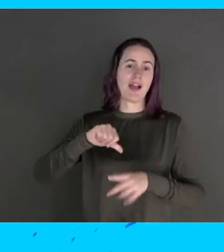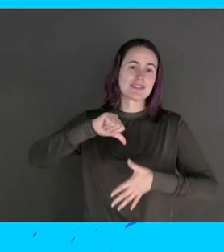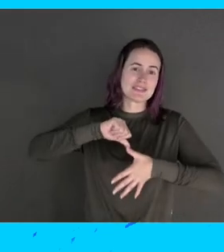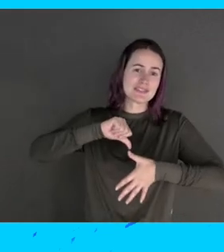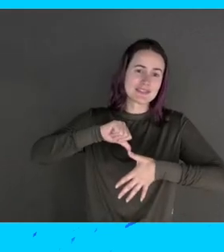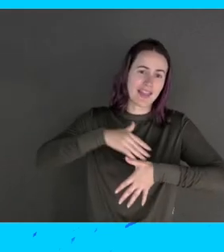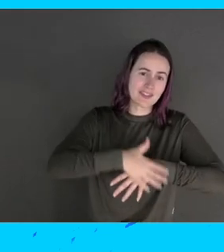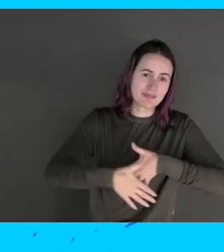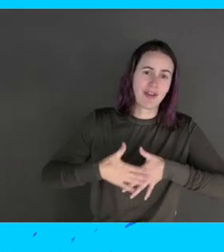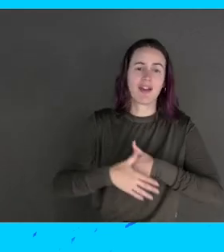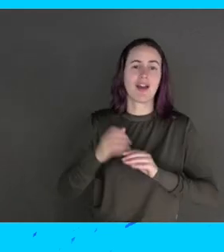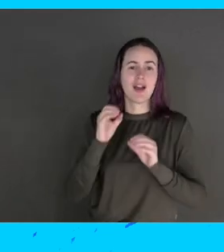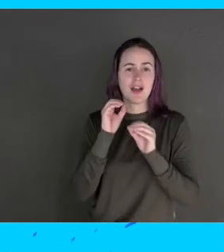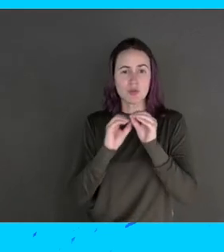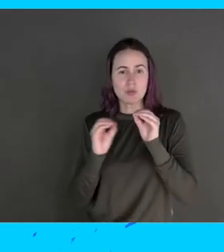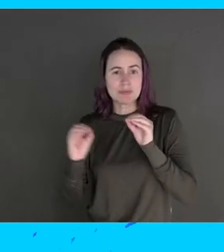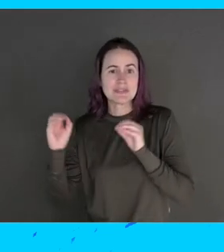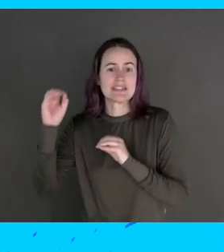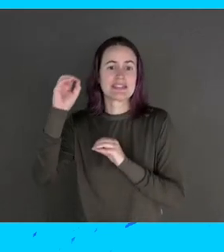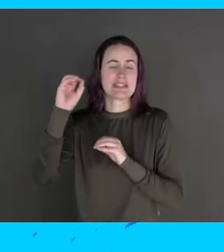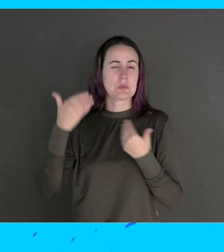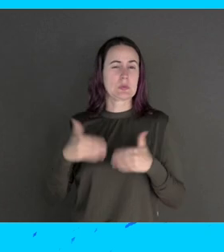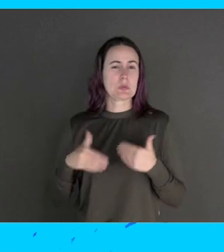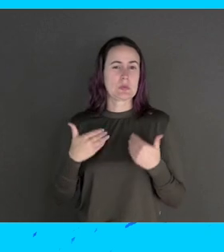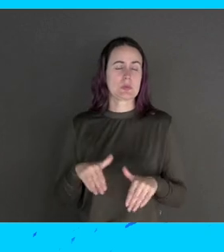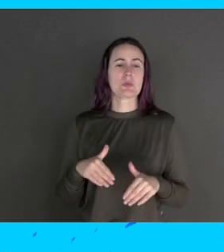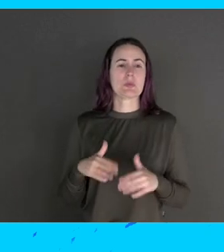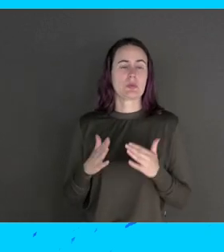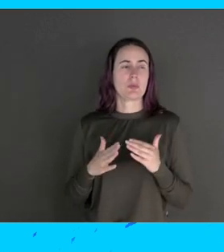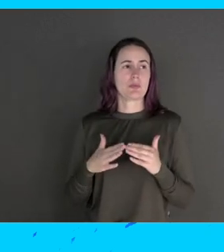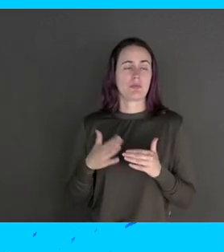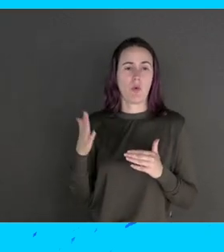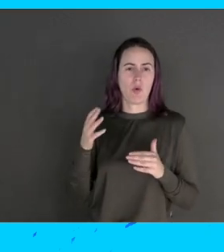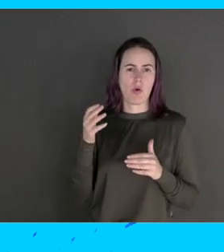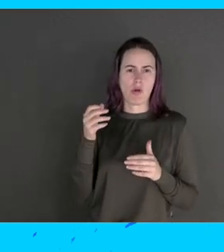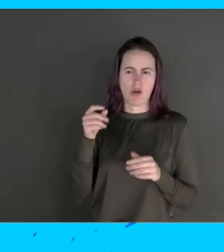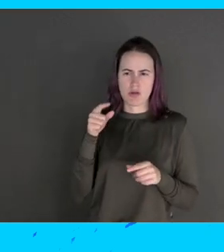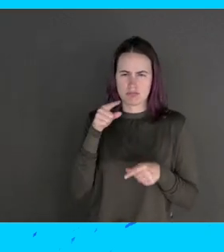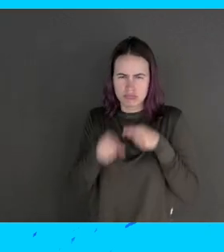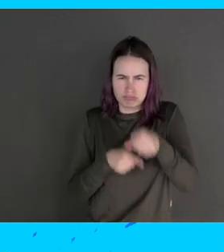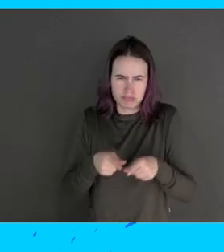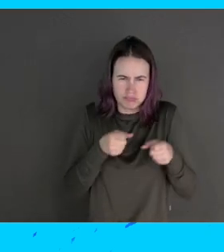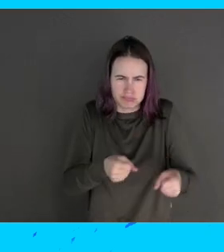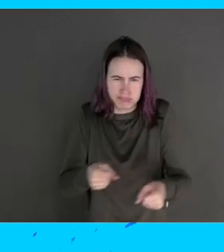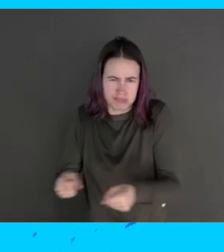because we have high taxes, high rates of violence against